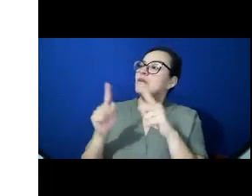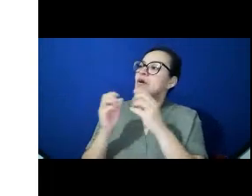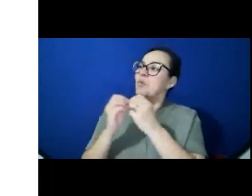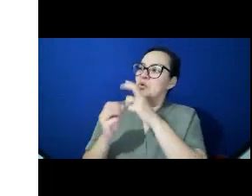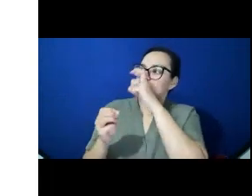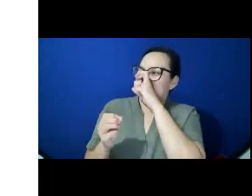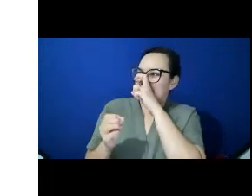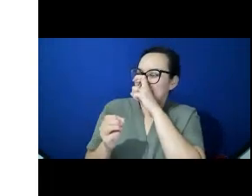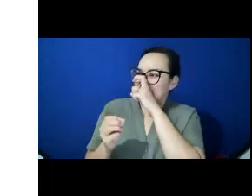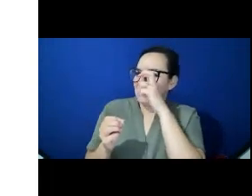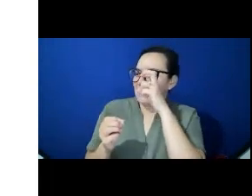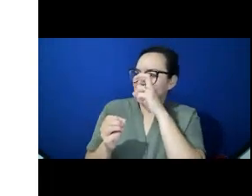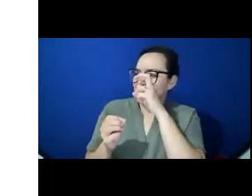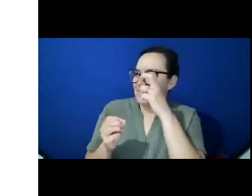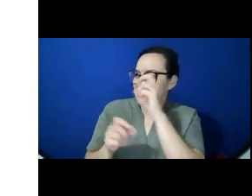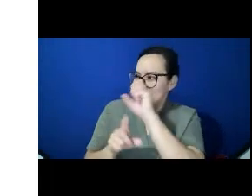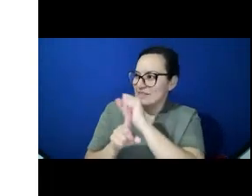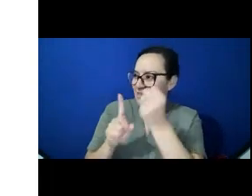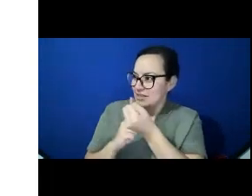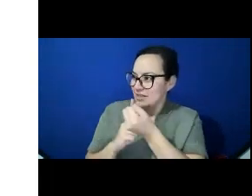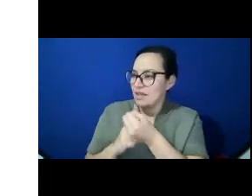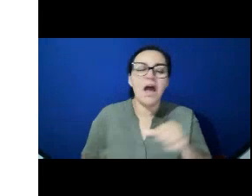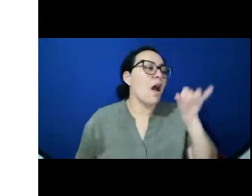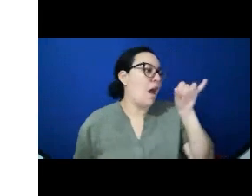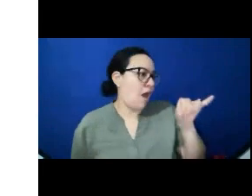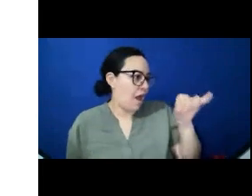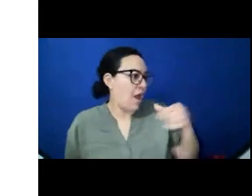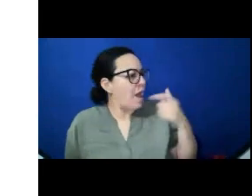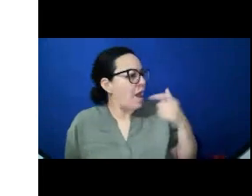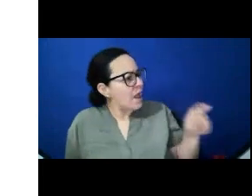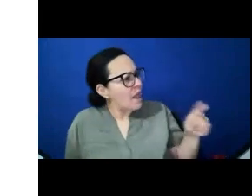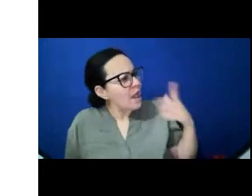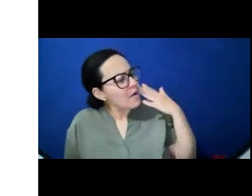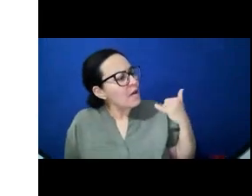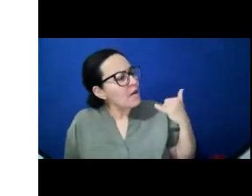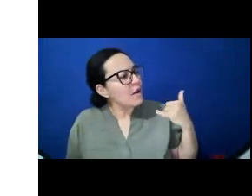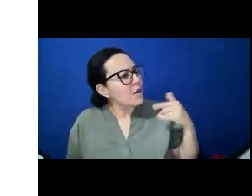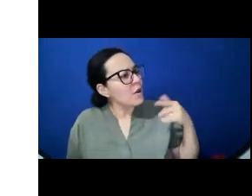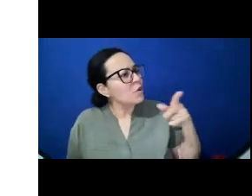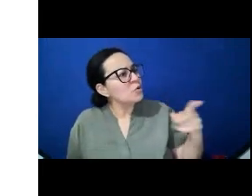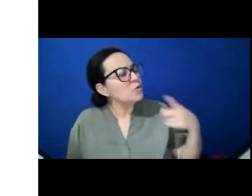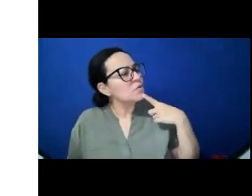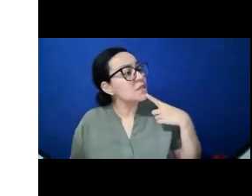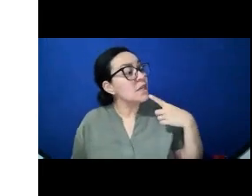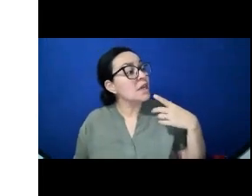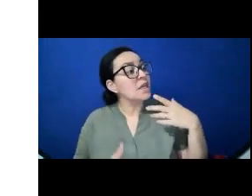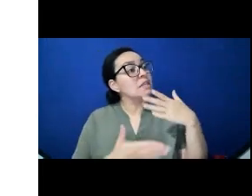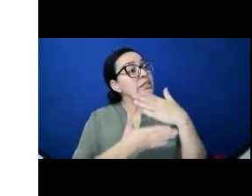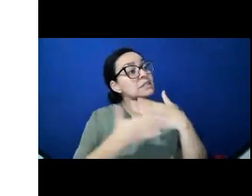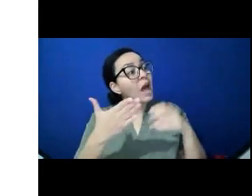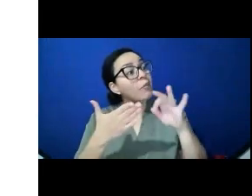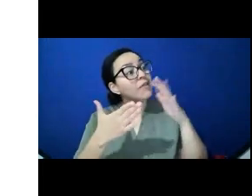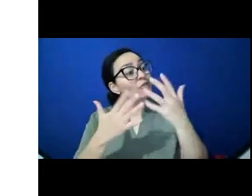The reason I asked was because you indicate that one of your audiences is the general